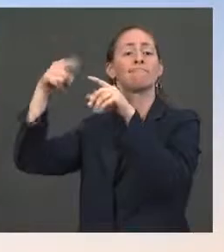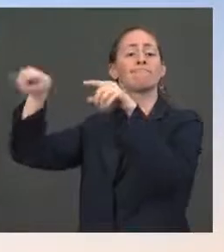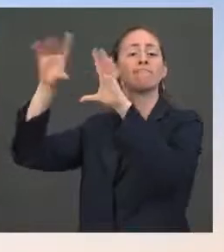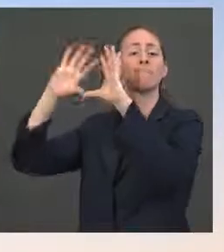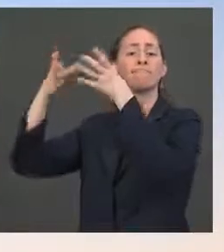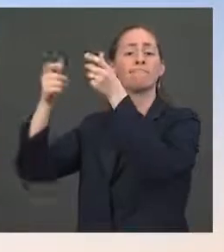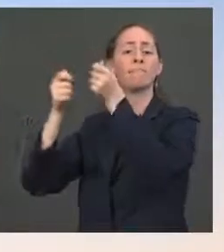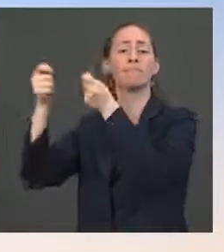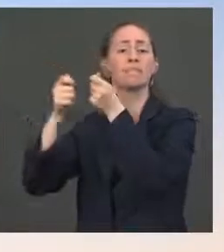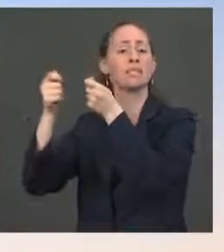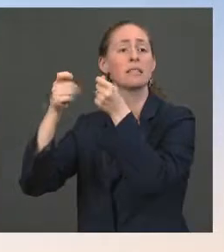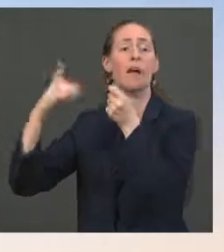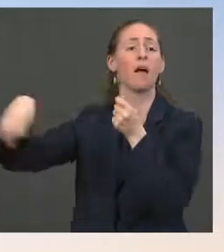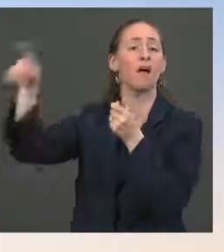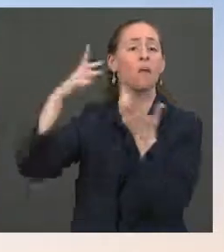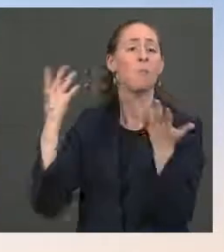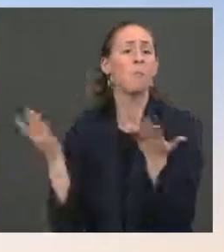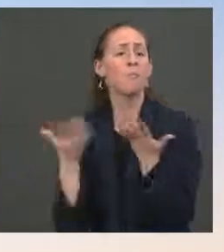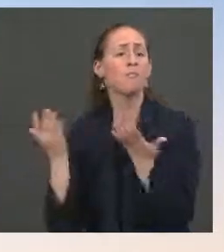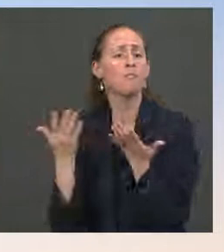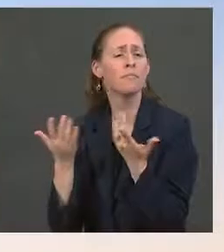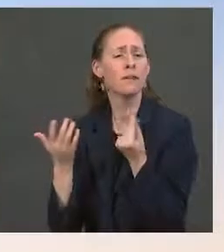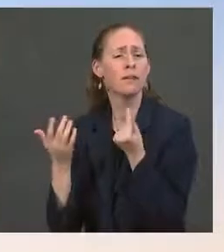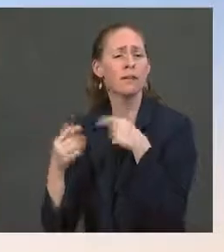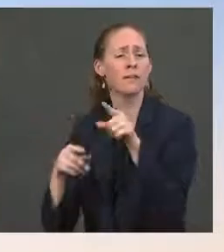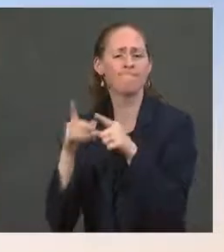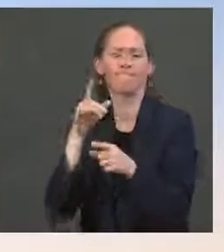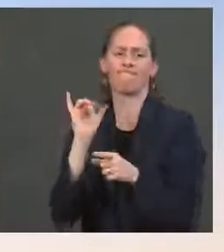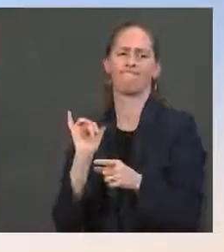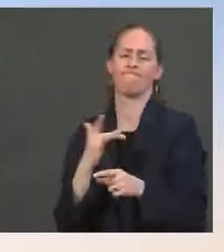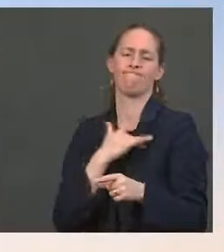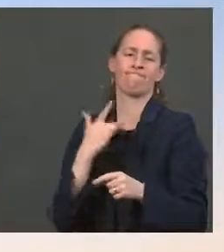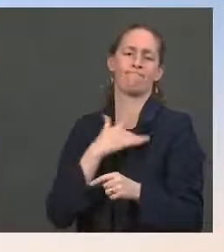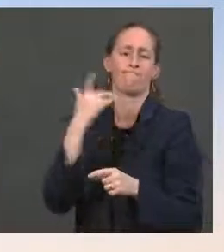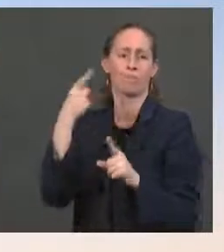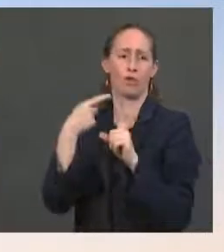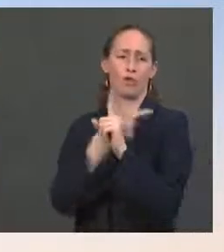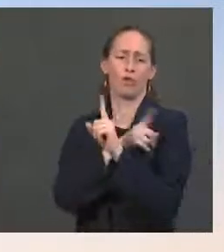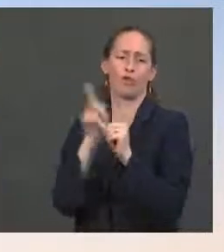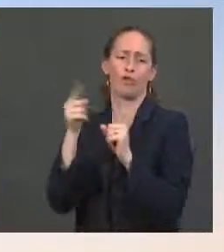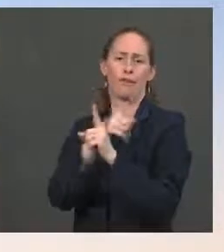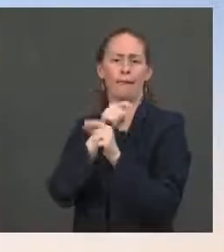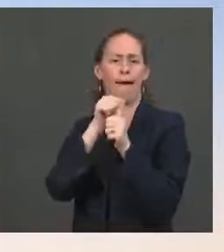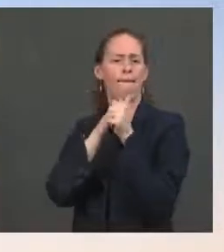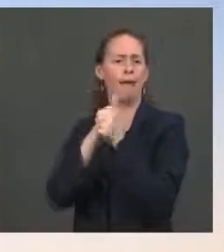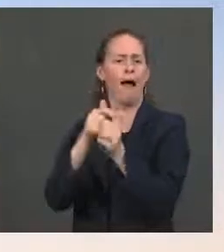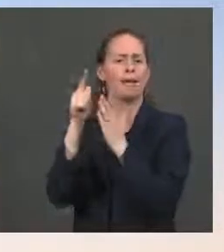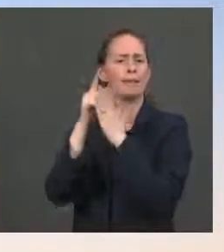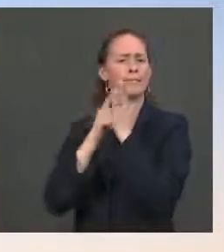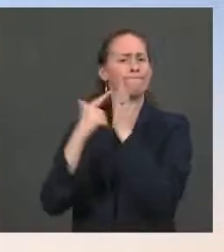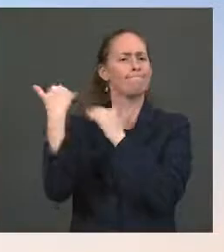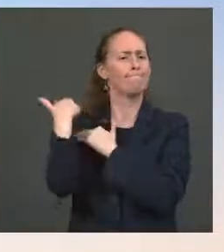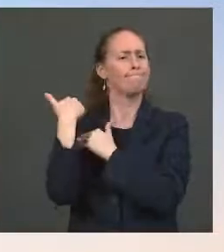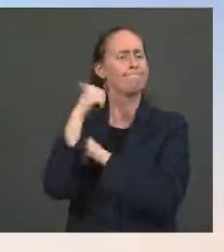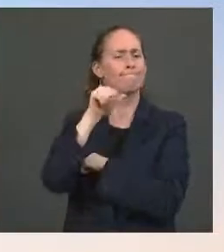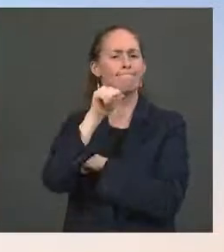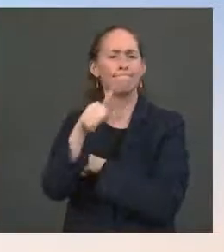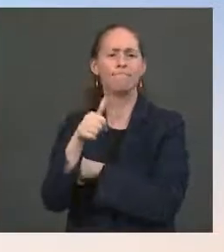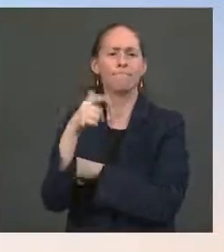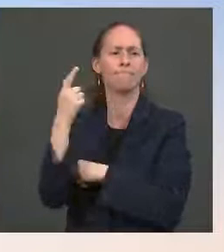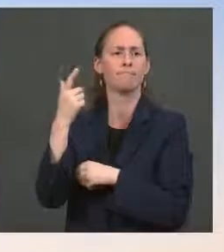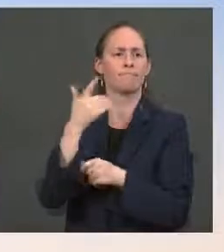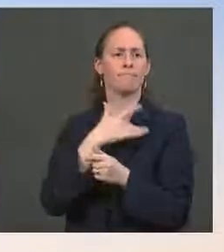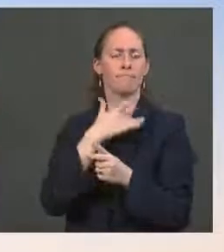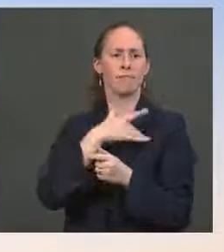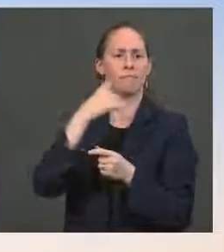continues to violate our legal obligation not to expel or return individuals who fear persecution, death, or torture, especially migrants